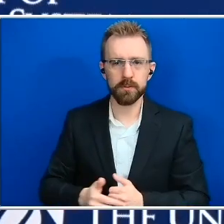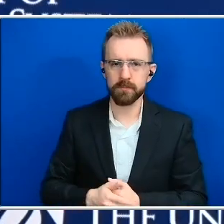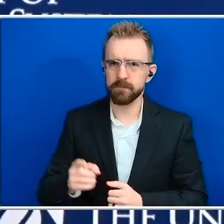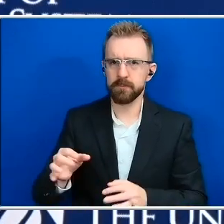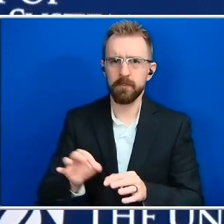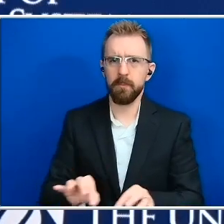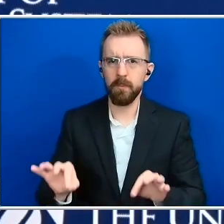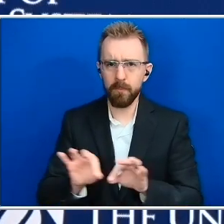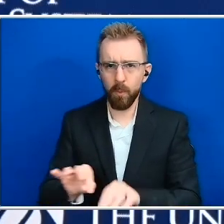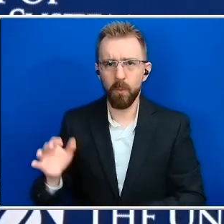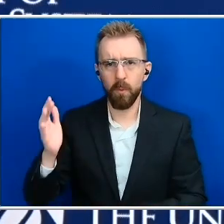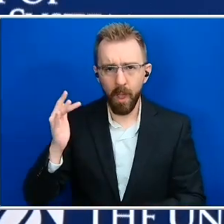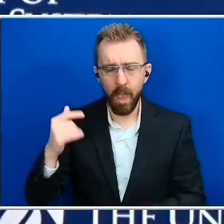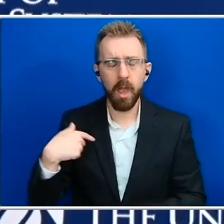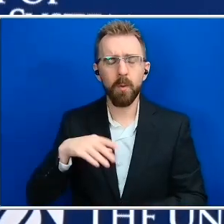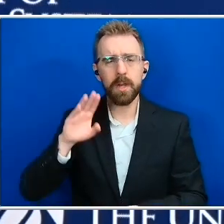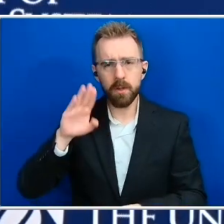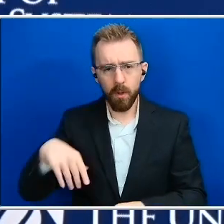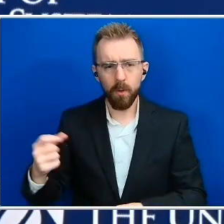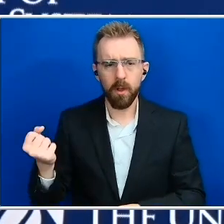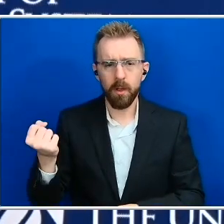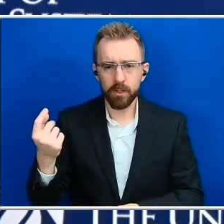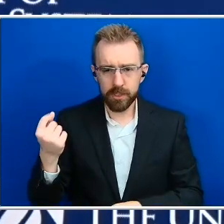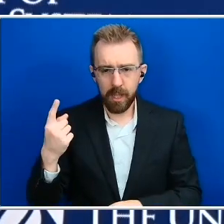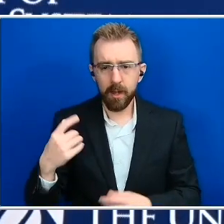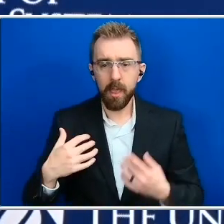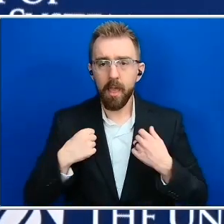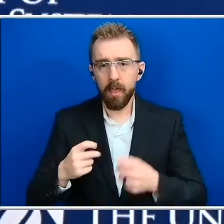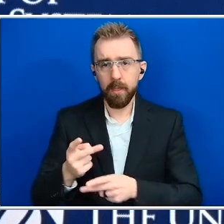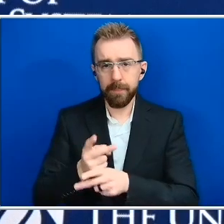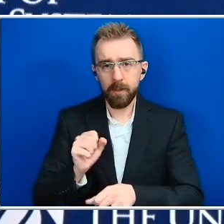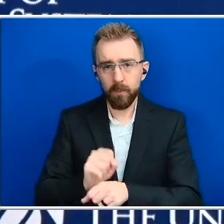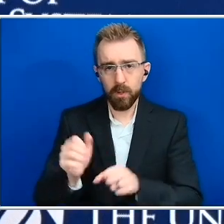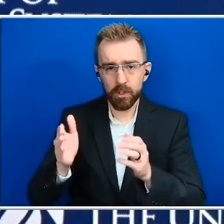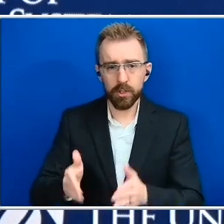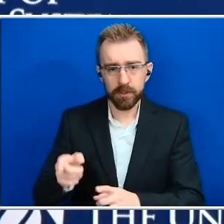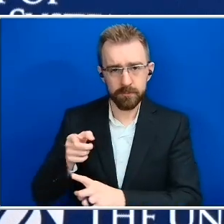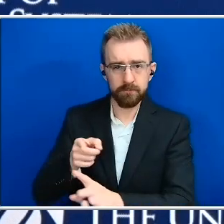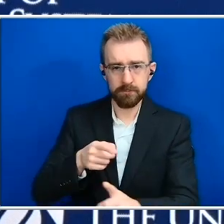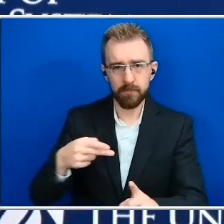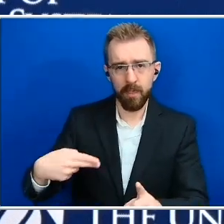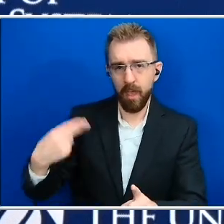and understand that the healthcare workers are at a high risk of being